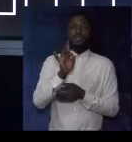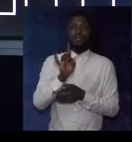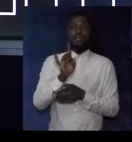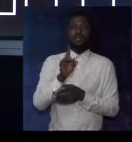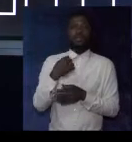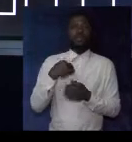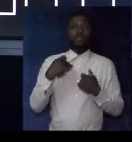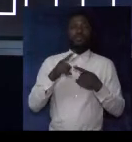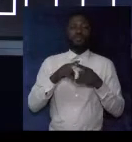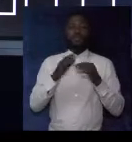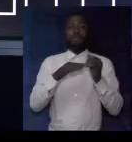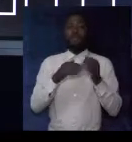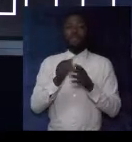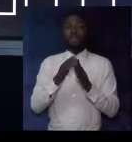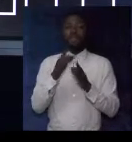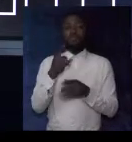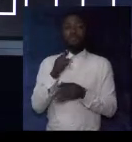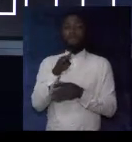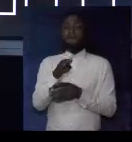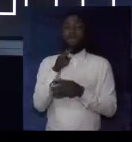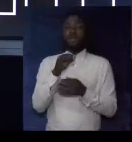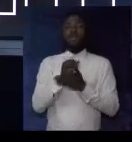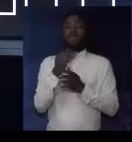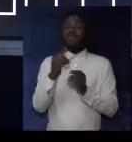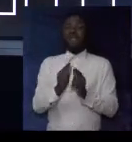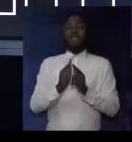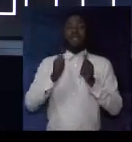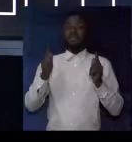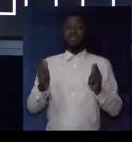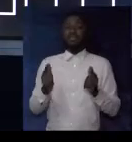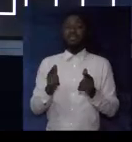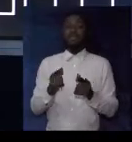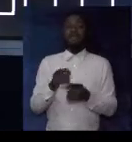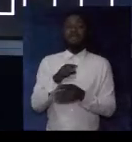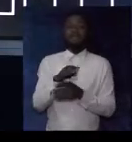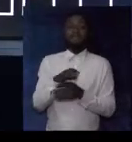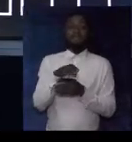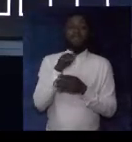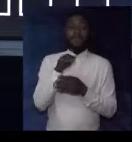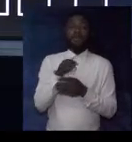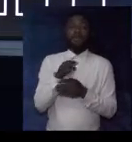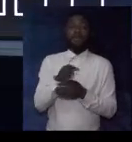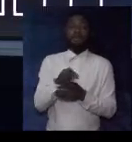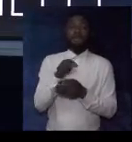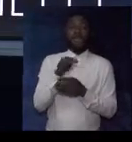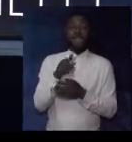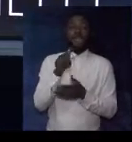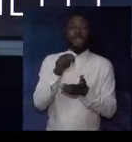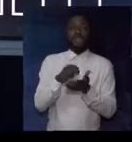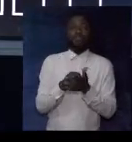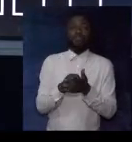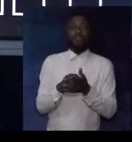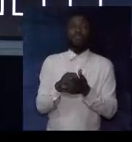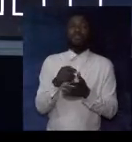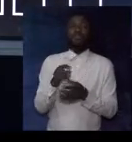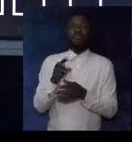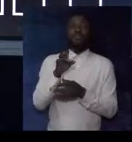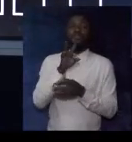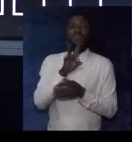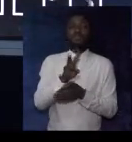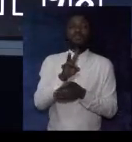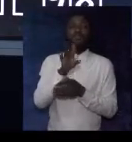4,098. So we have to build houses from billion because that's the largest place value. Billion, million, thousand, one. So under billion we